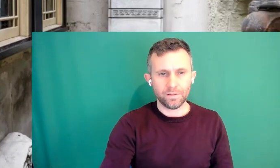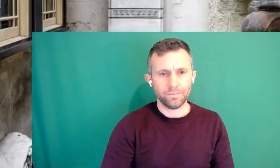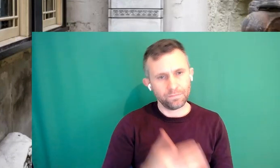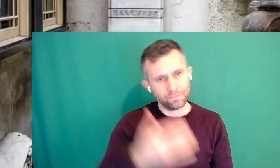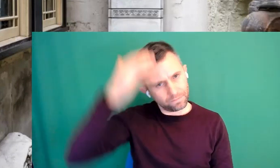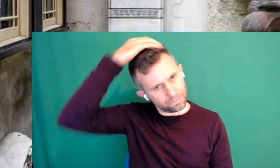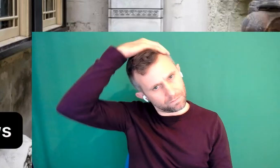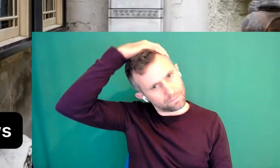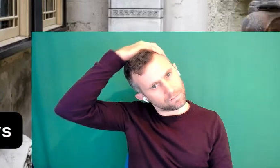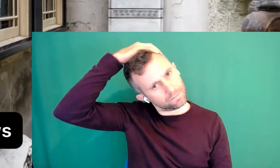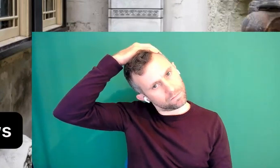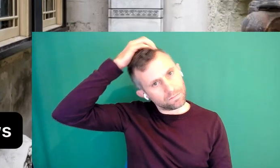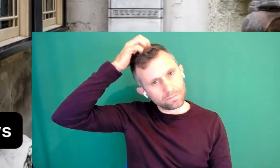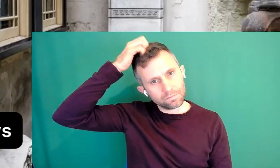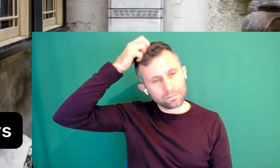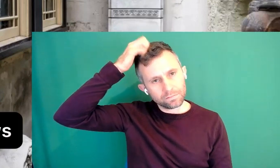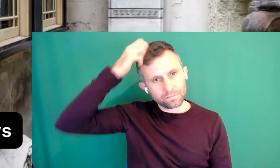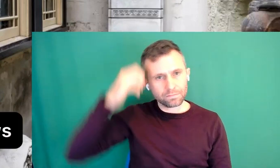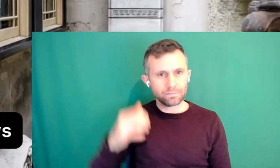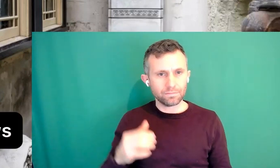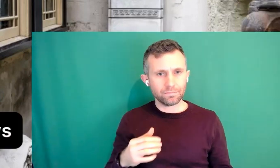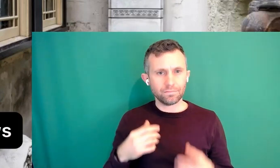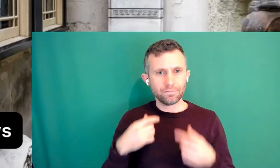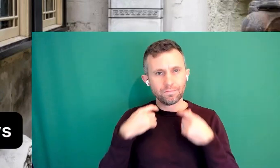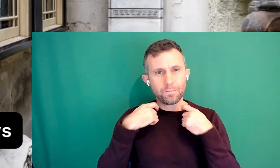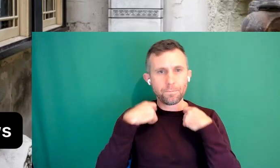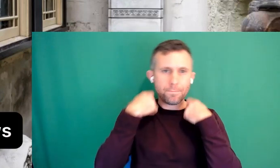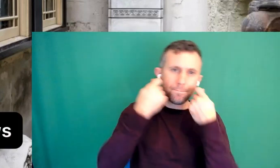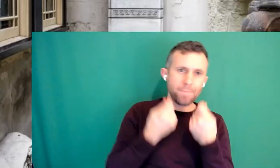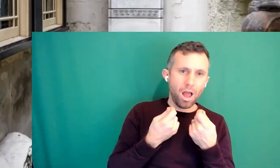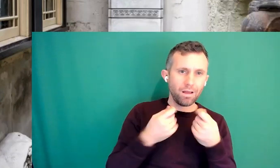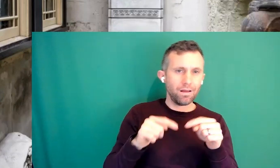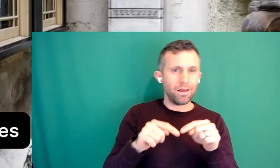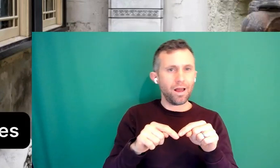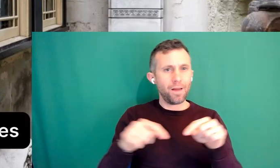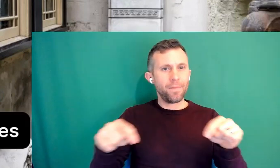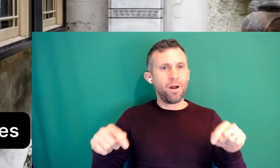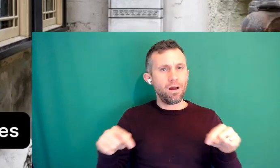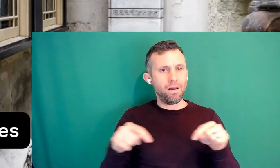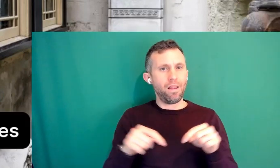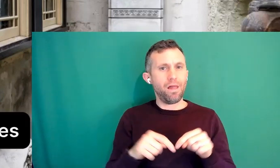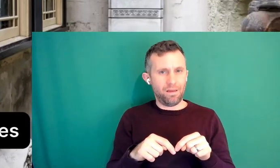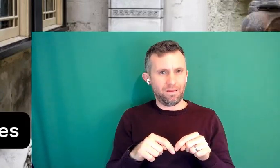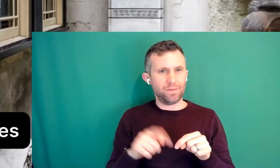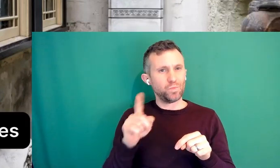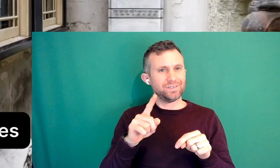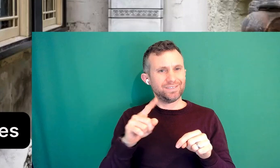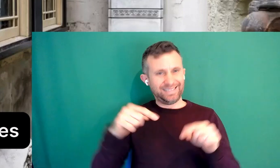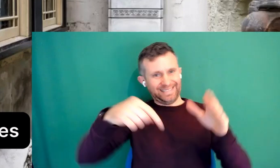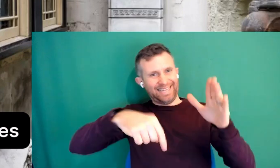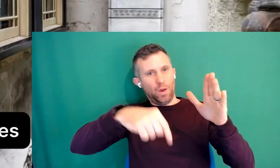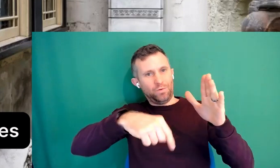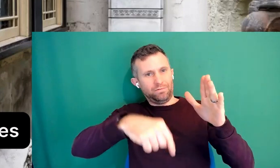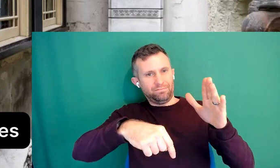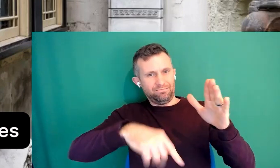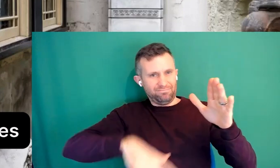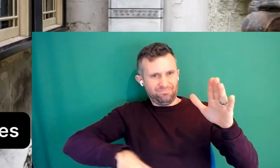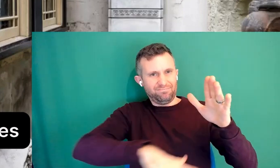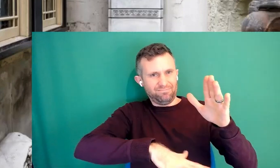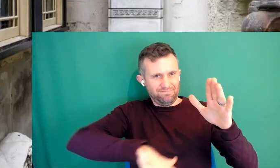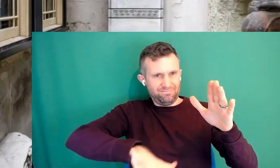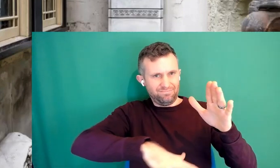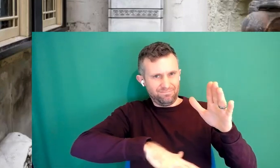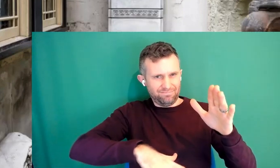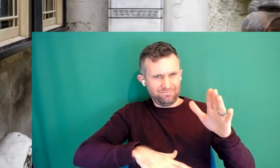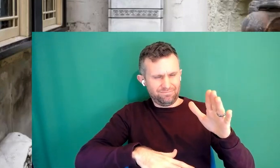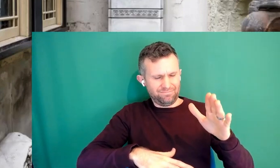desk, which sits beneath two tall stained glass windows, showing a mixture of classical and Christian scenes.